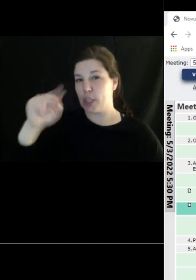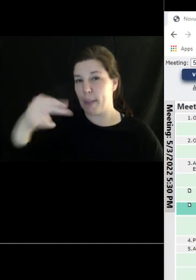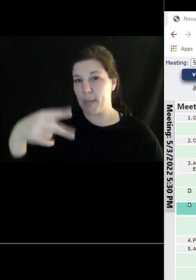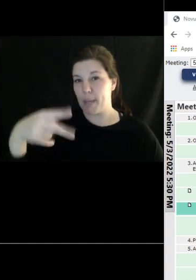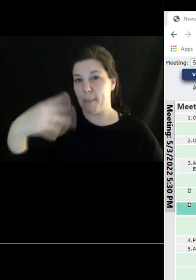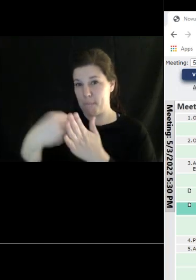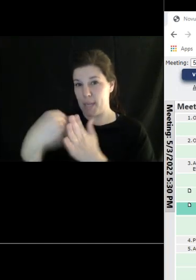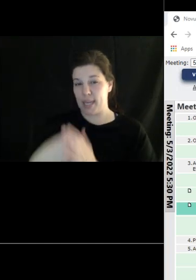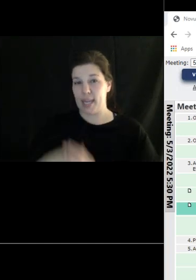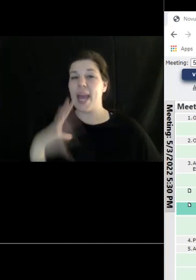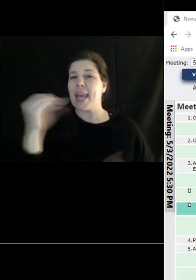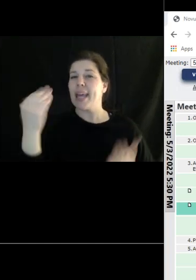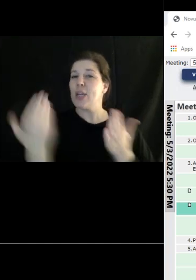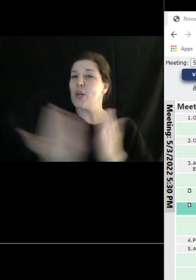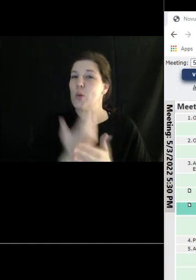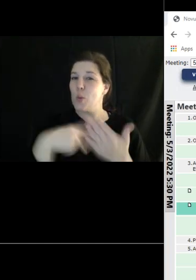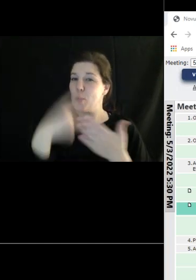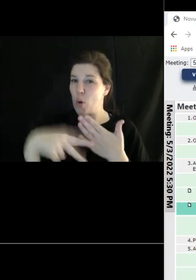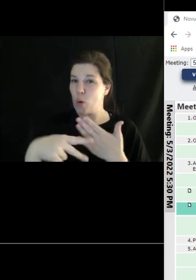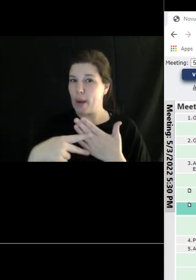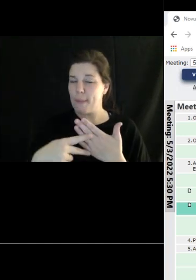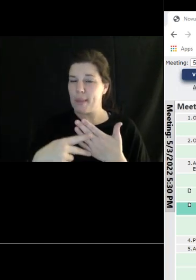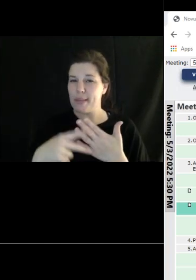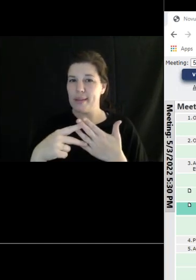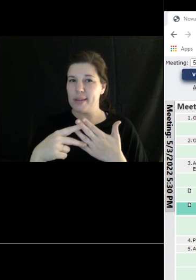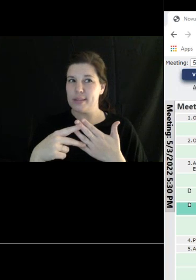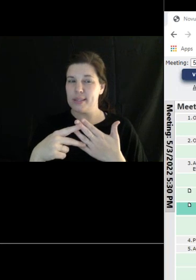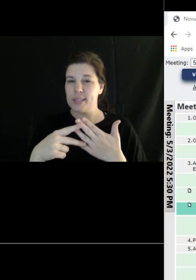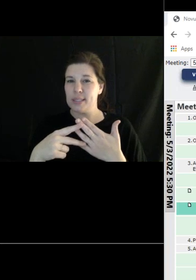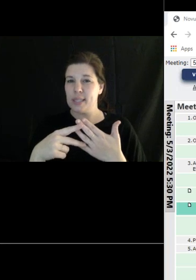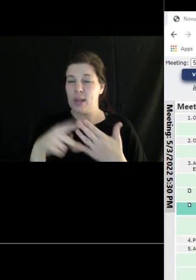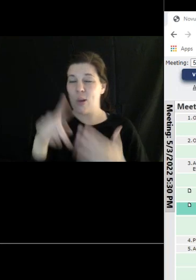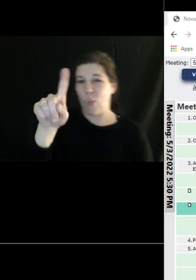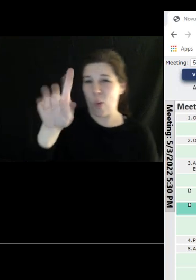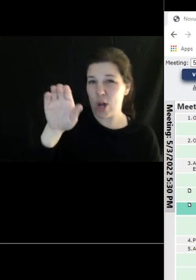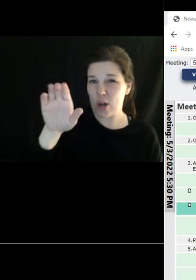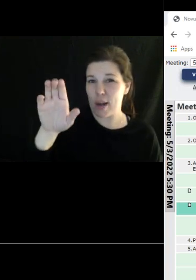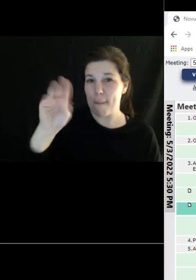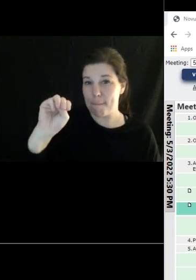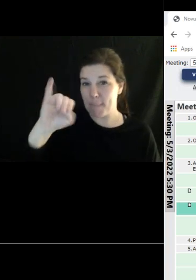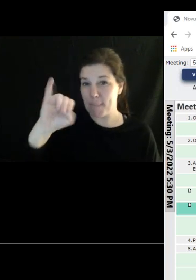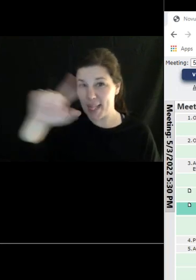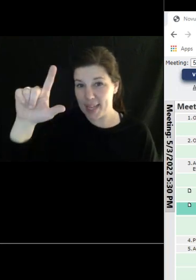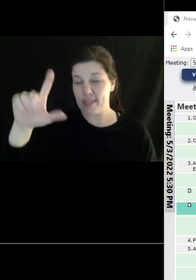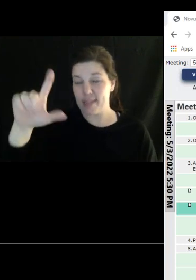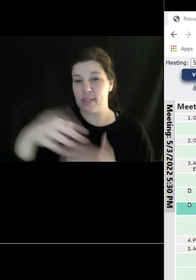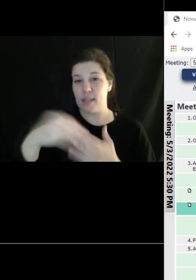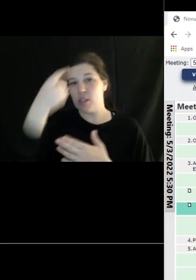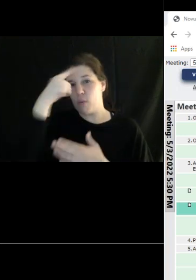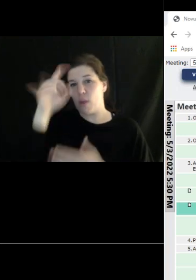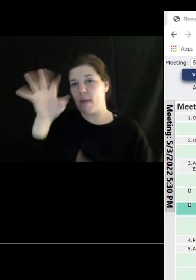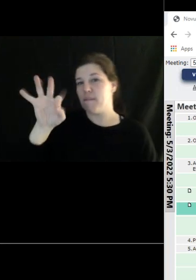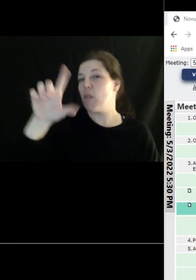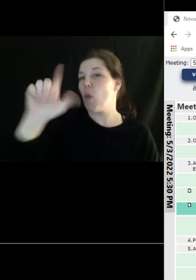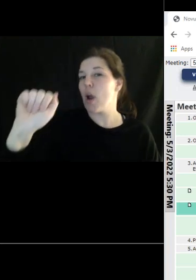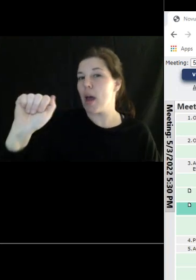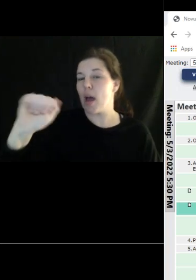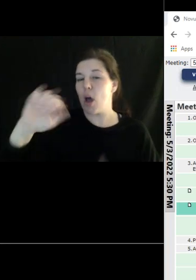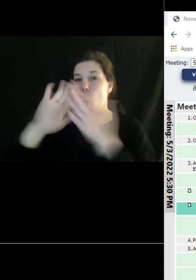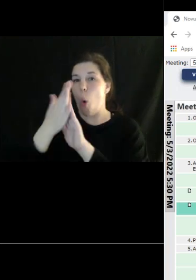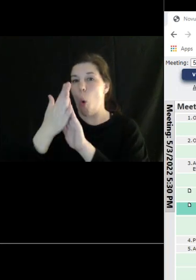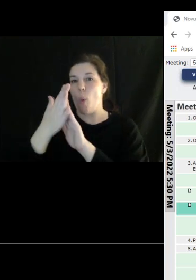new program that's tagged in that area, $100 million for what's called the Florida Hometown Heroes Program. This is getting a